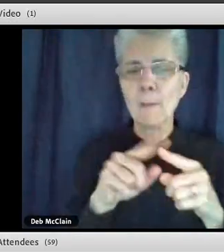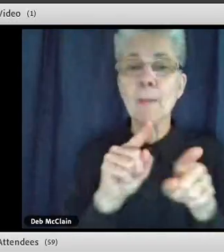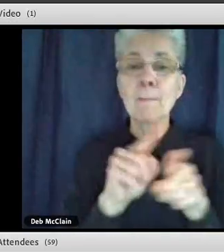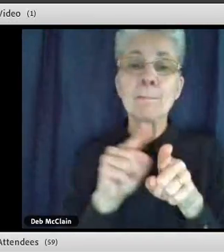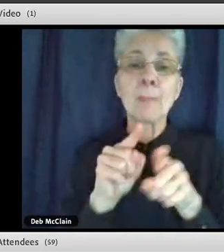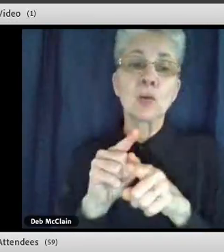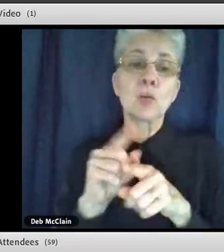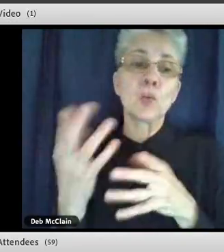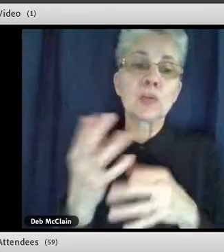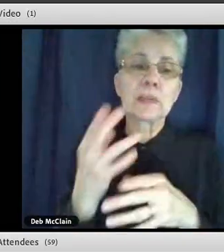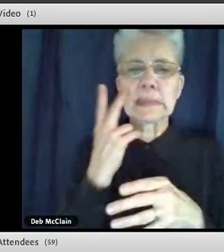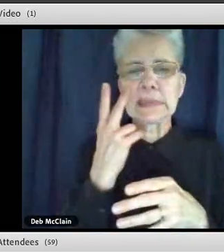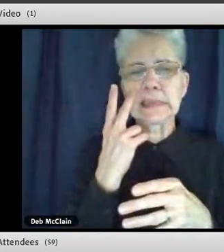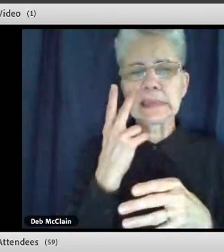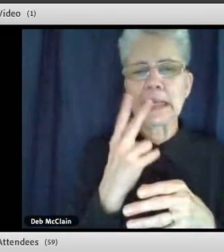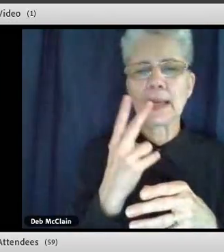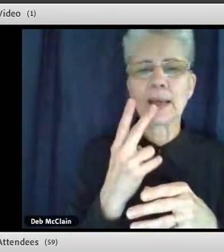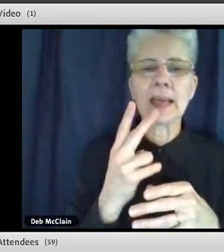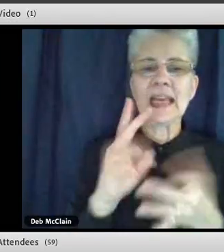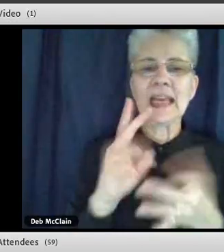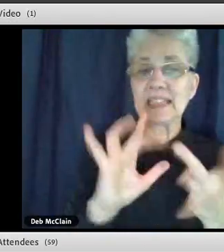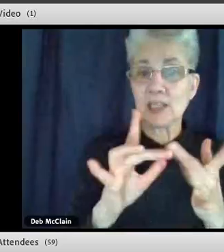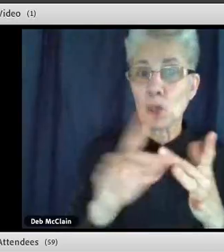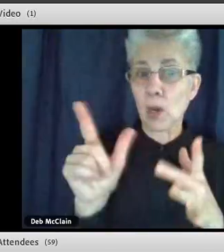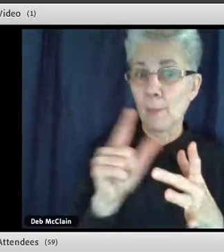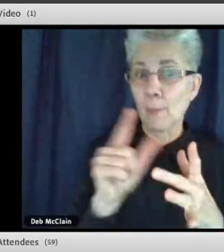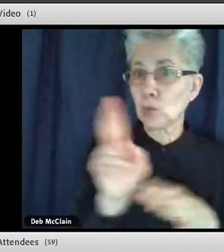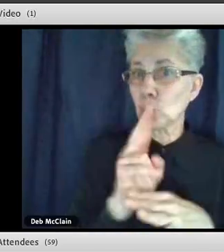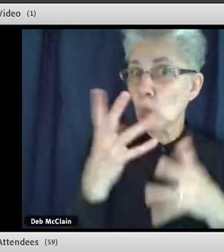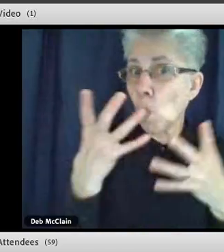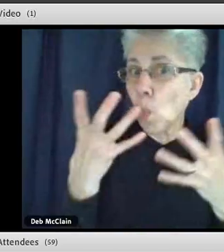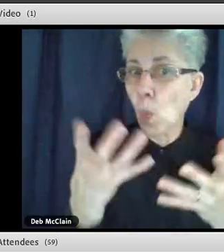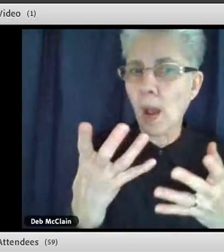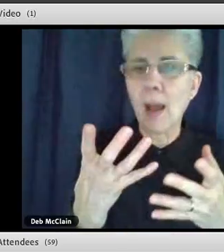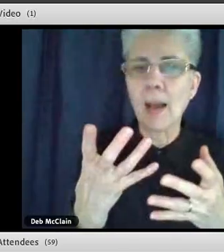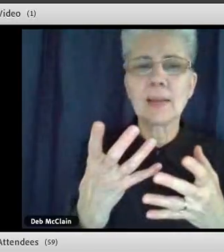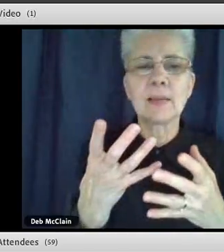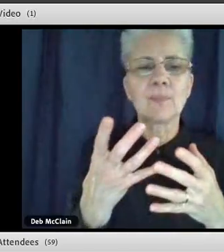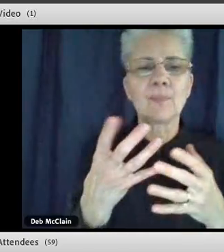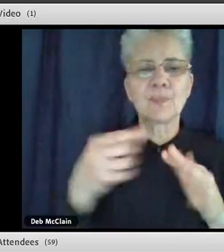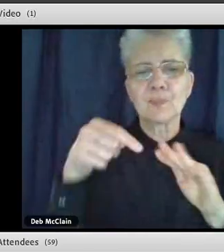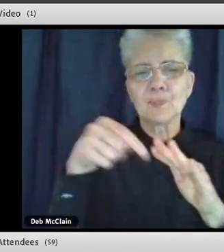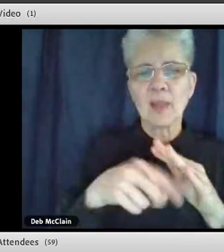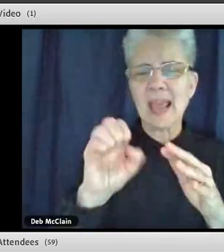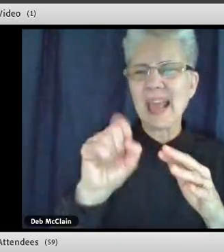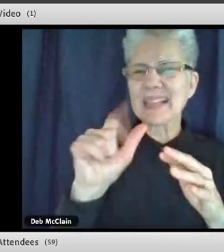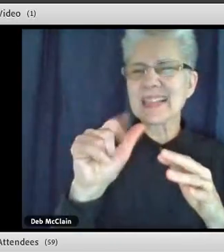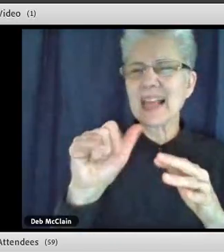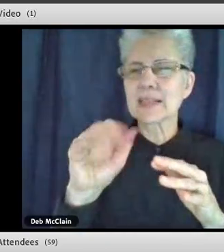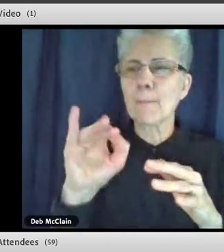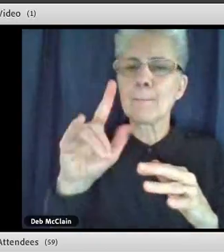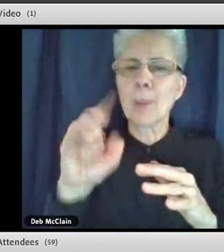also see, especially in digital libraries, the uses of extensible markup language, or XML, as well.